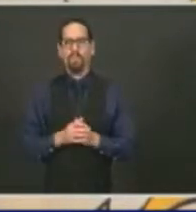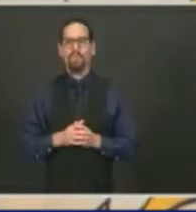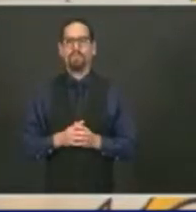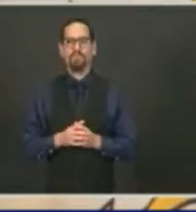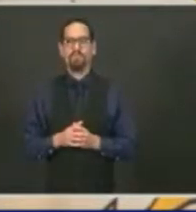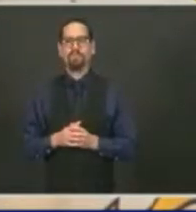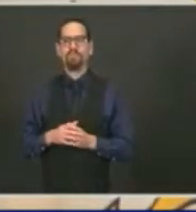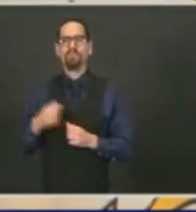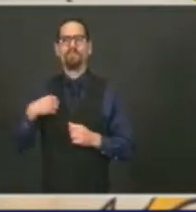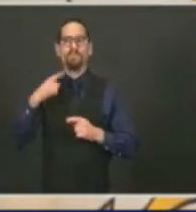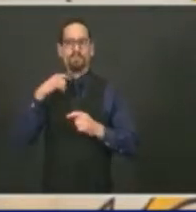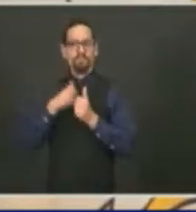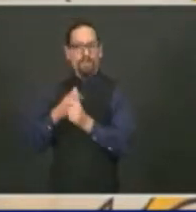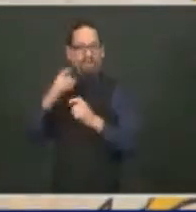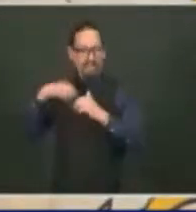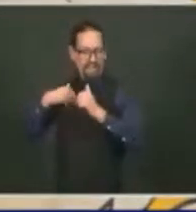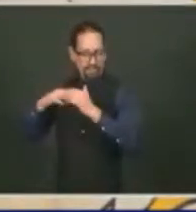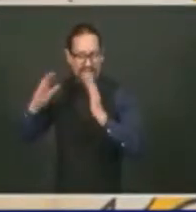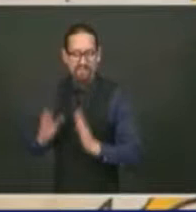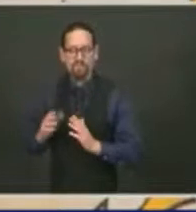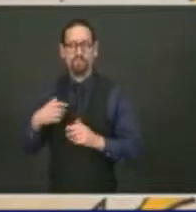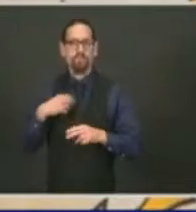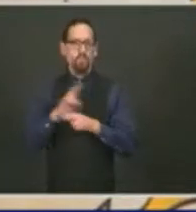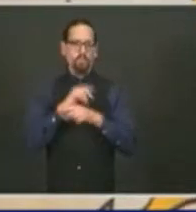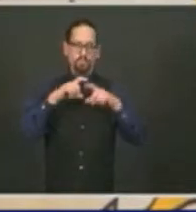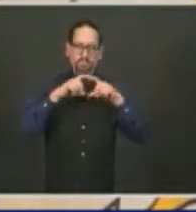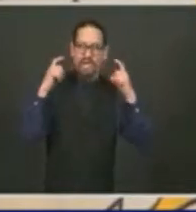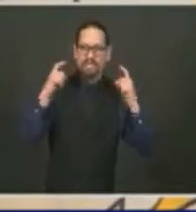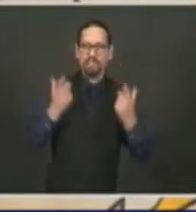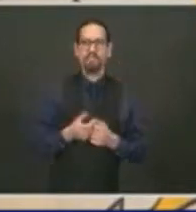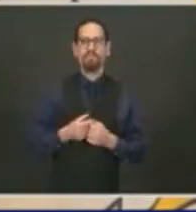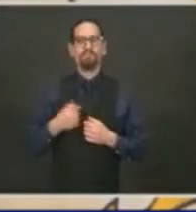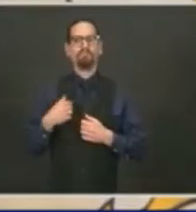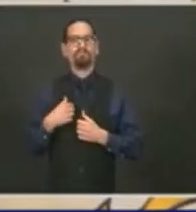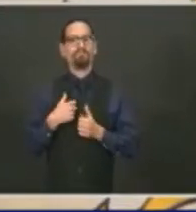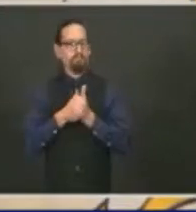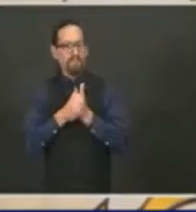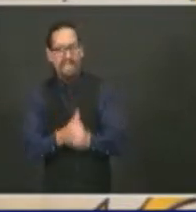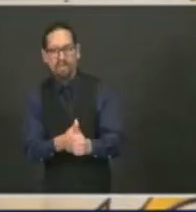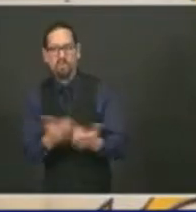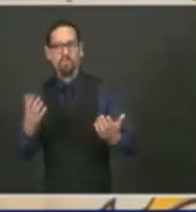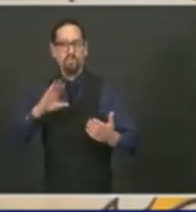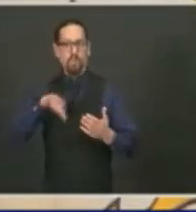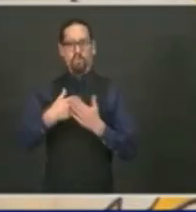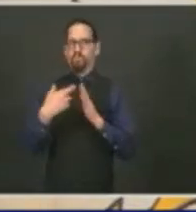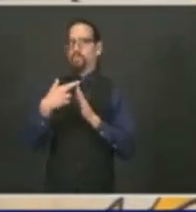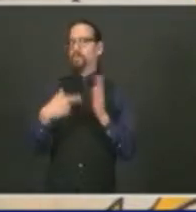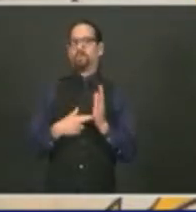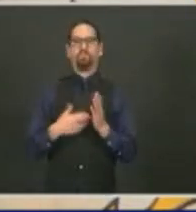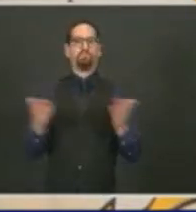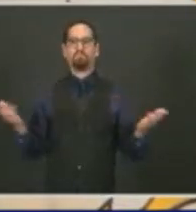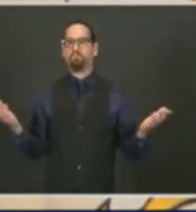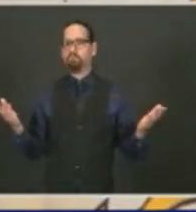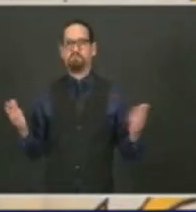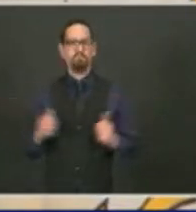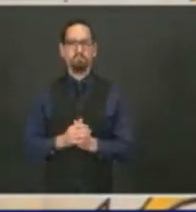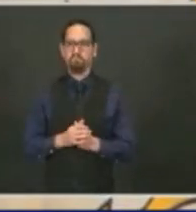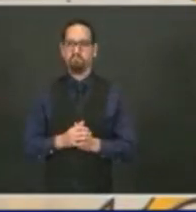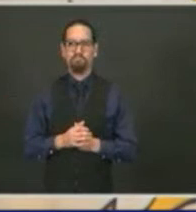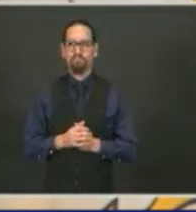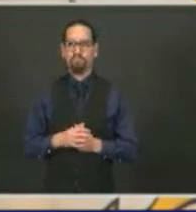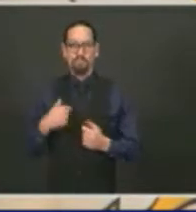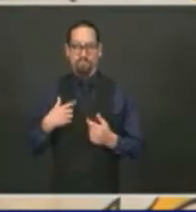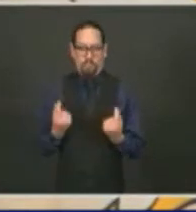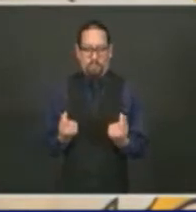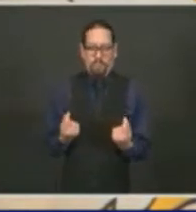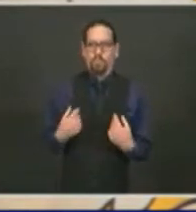That's what I was doing. Wear your mask. That's what we did. And follow all the rules. So that is what we've been doing. I've also